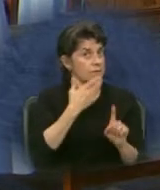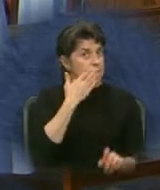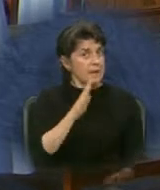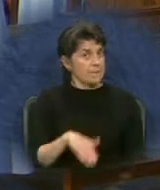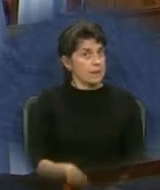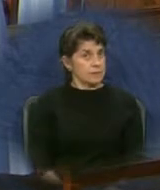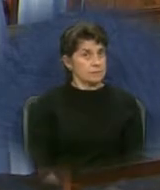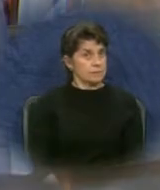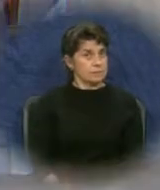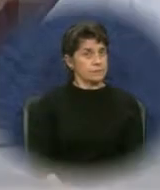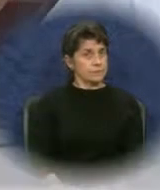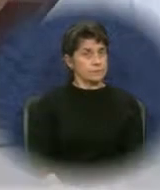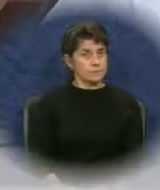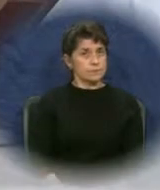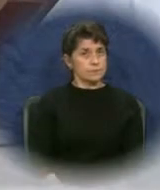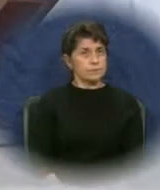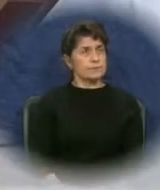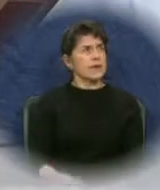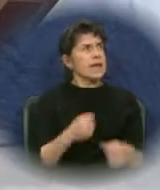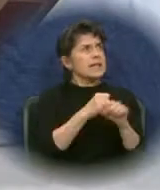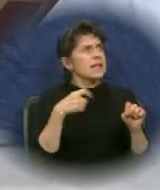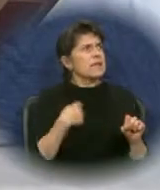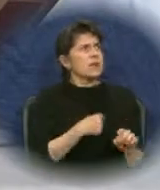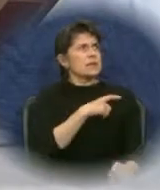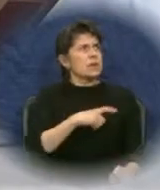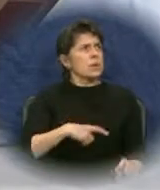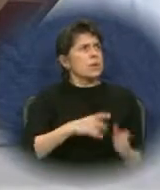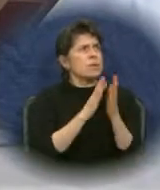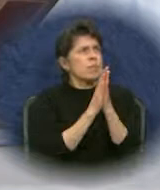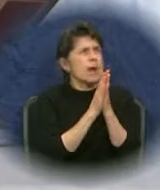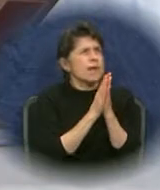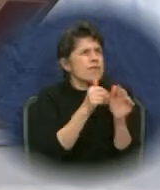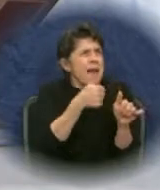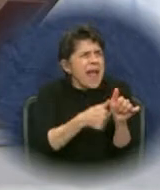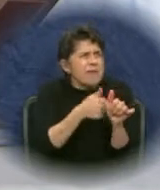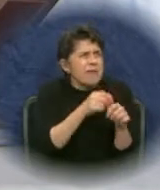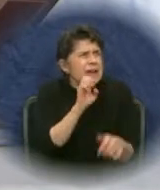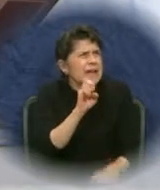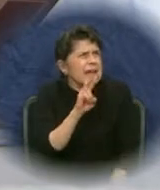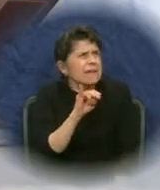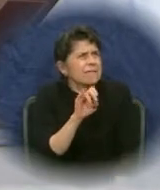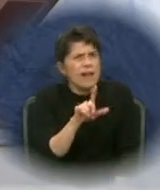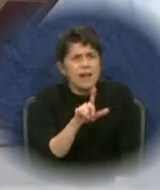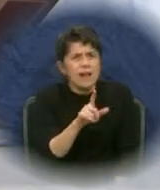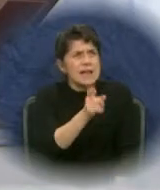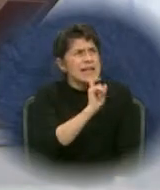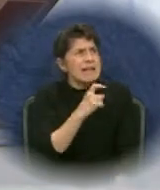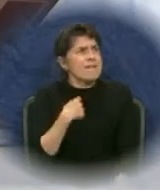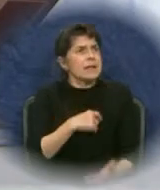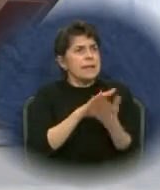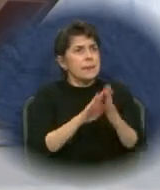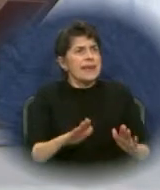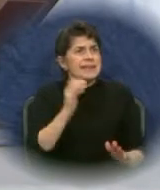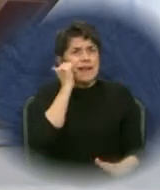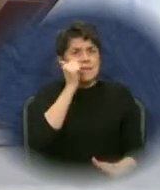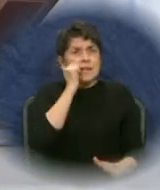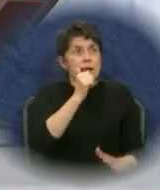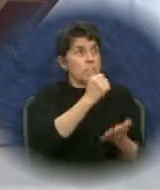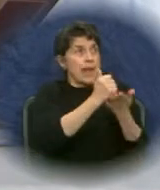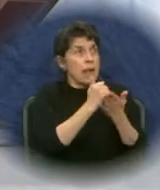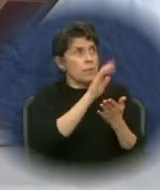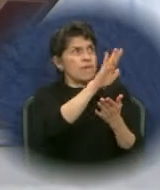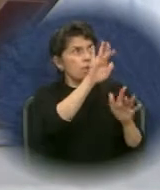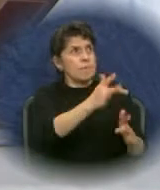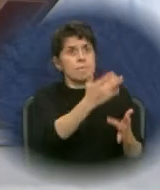us from evil. Deliver us, Lord, we pray, from every evil. Graciously grant peace in our days, that by the help of your